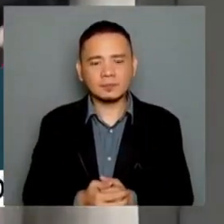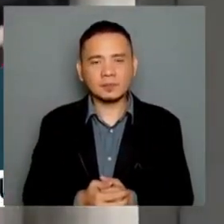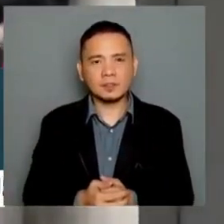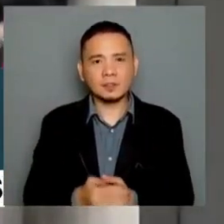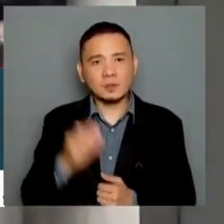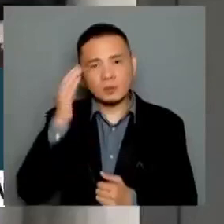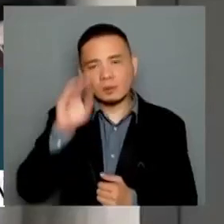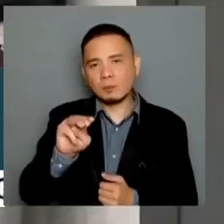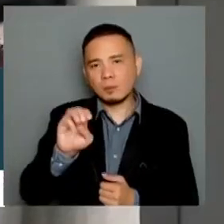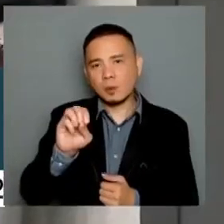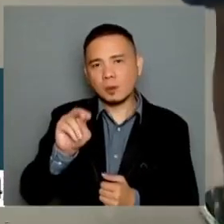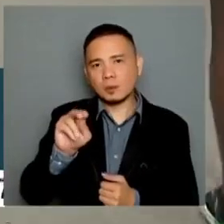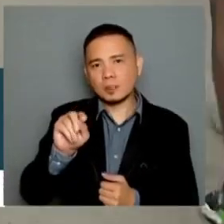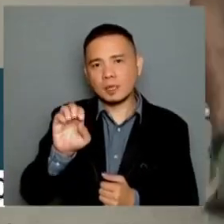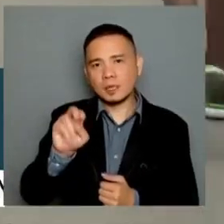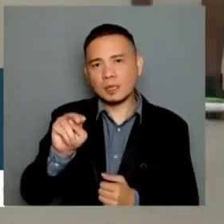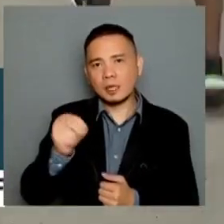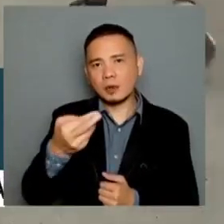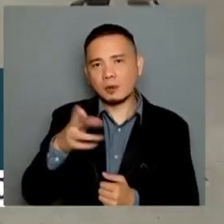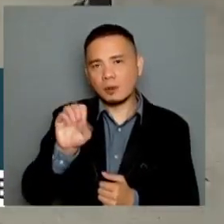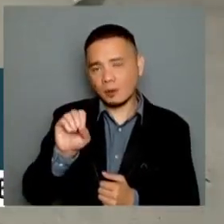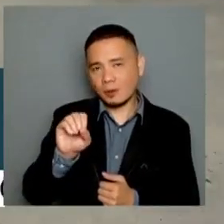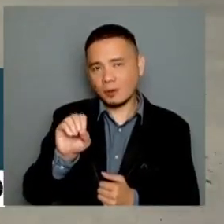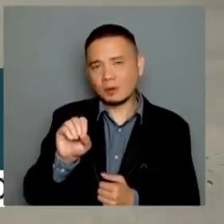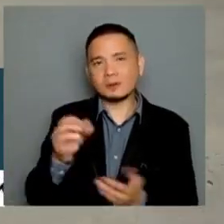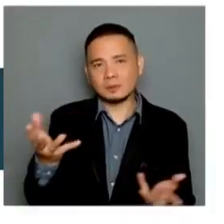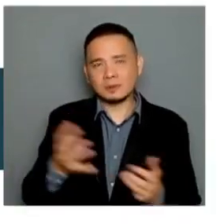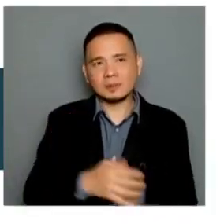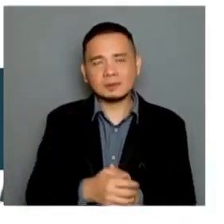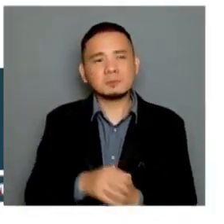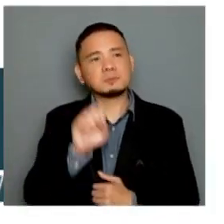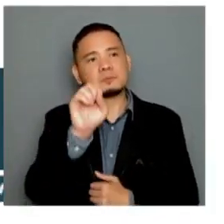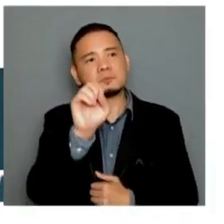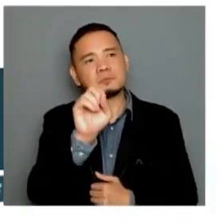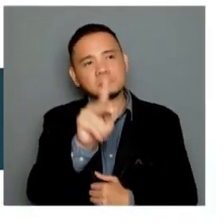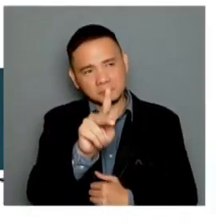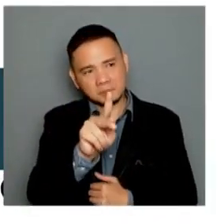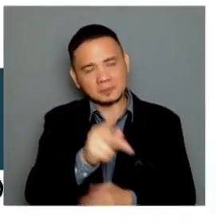Shipping Line, yung patungong Calapan. Aha, okay. So ingat-ingat lang